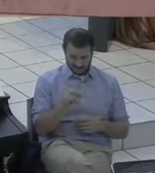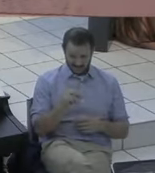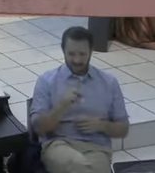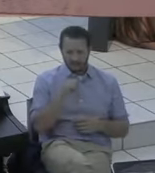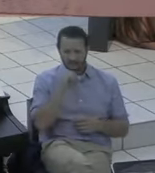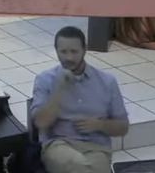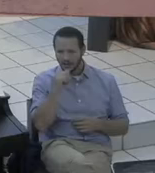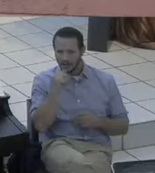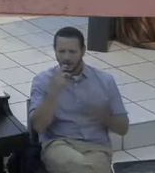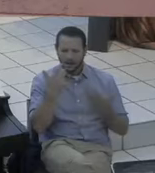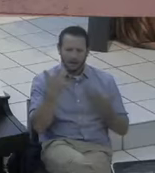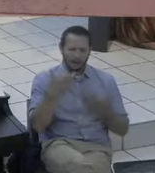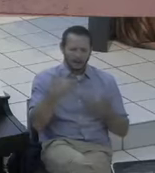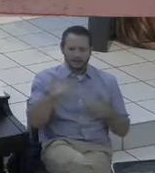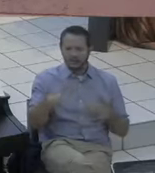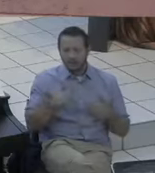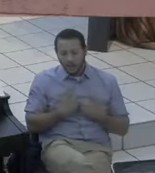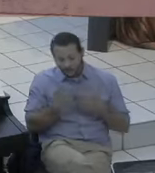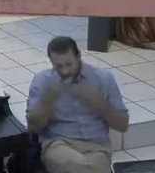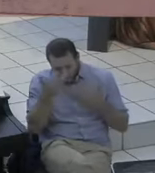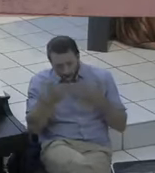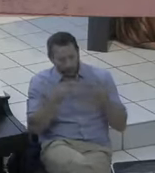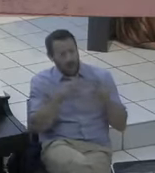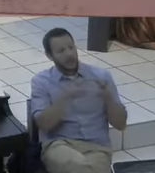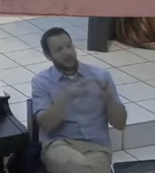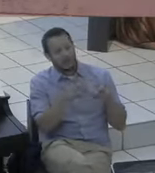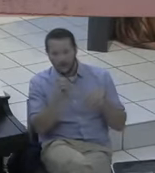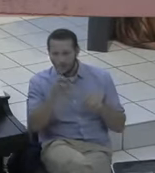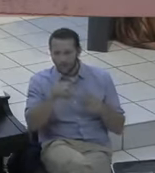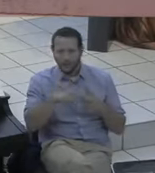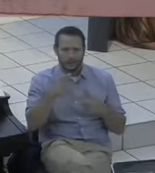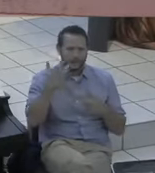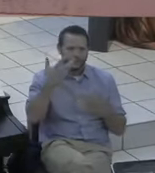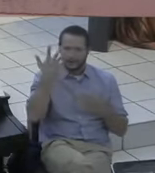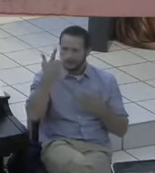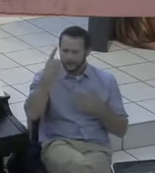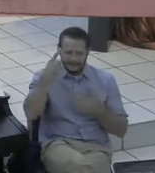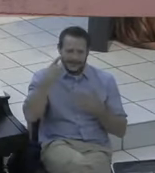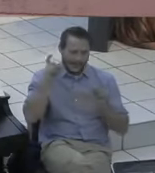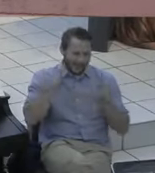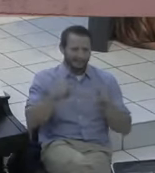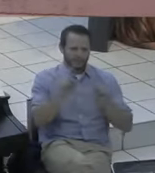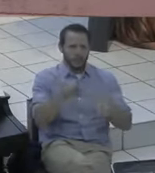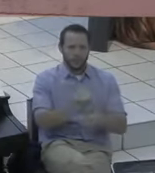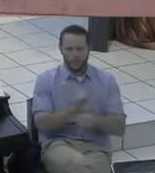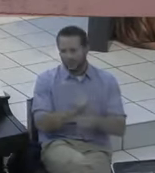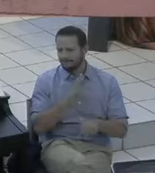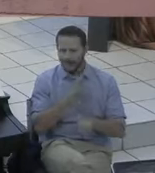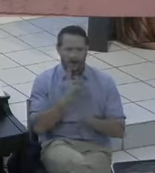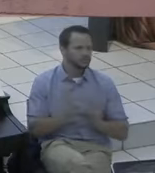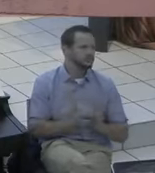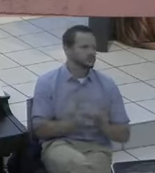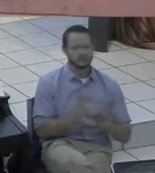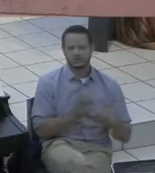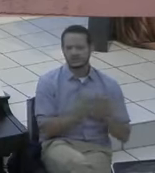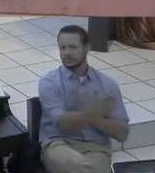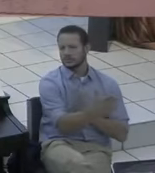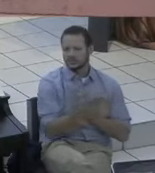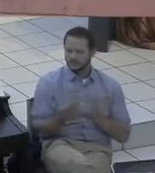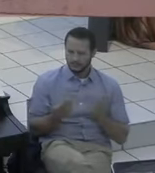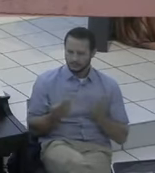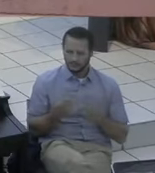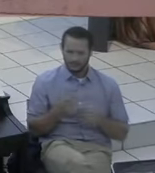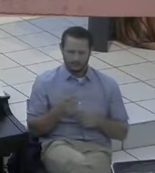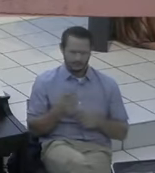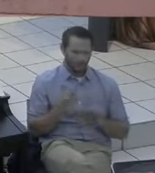groggy with lack of sleep or hectic with mindless obligations, and you about to rush off on an early adventure